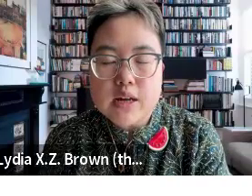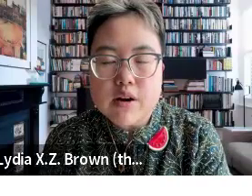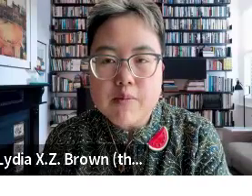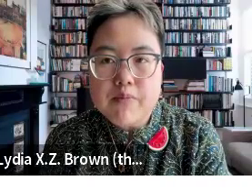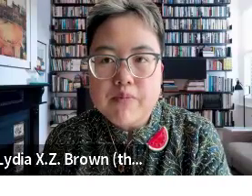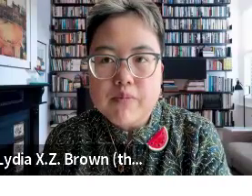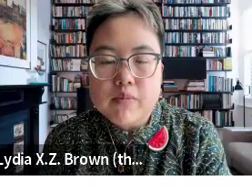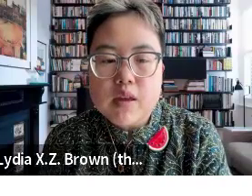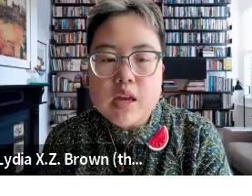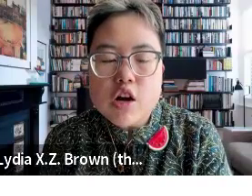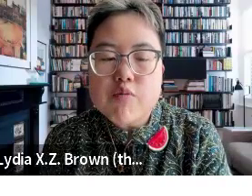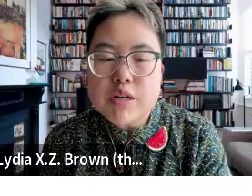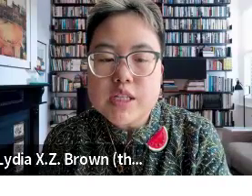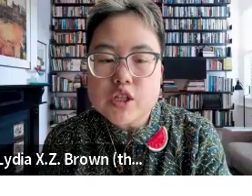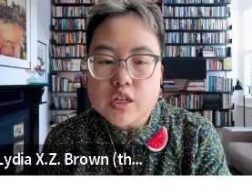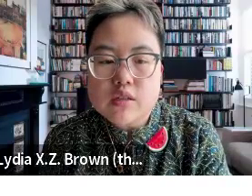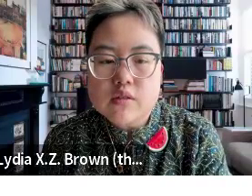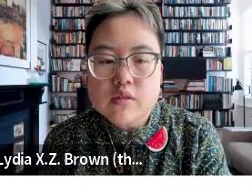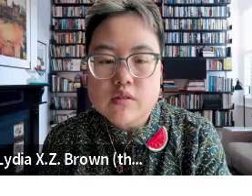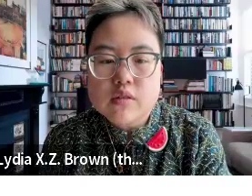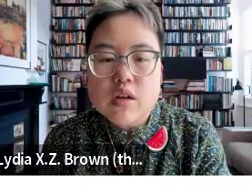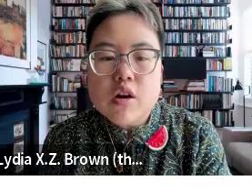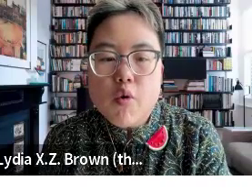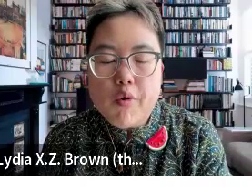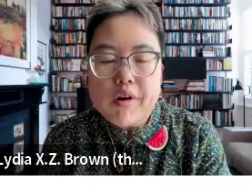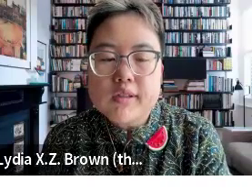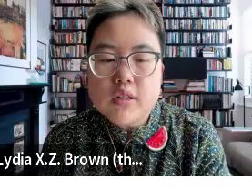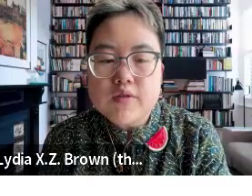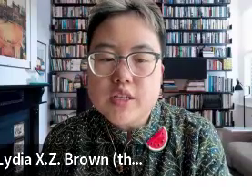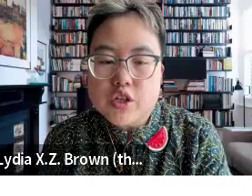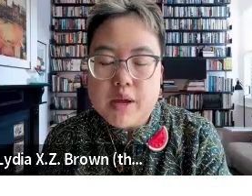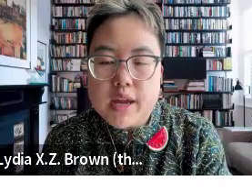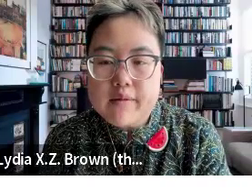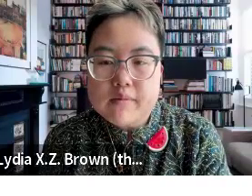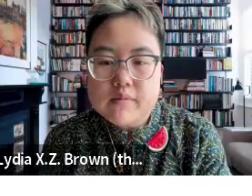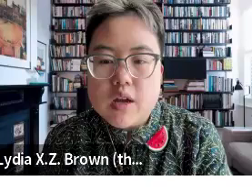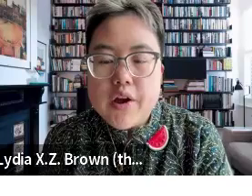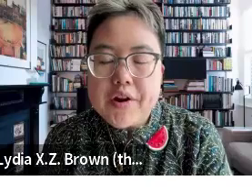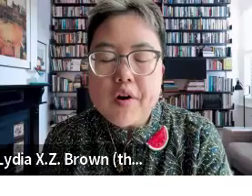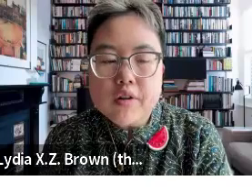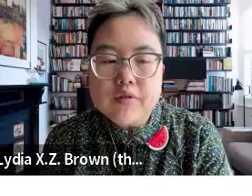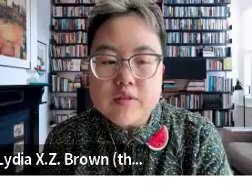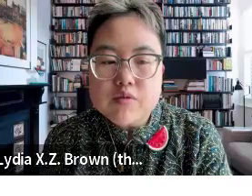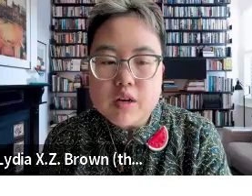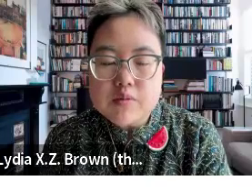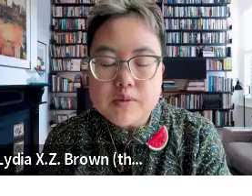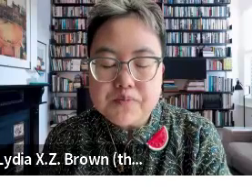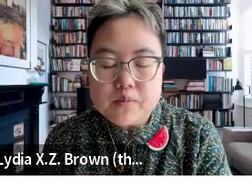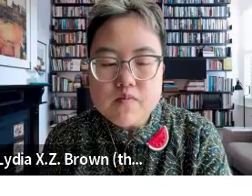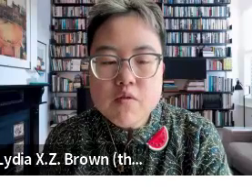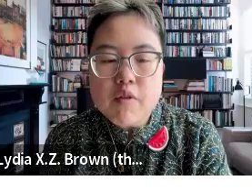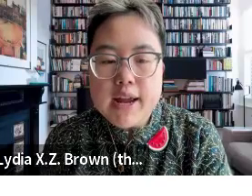operate together, of prediction, or of decision-making. And in all of those